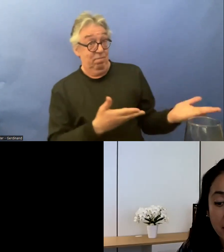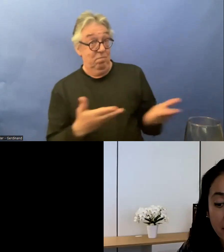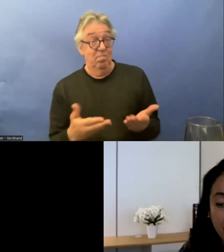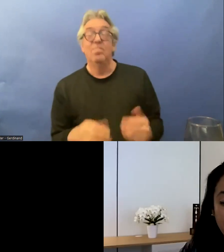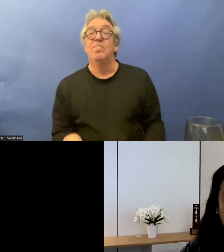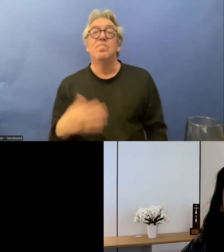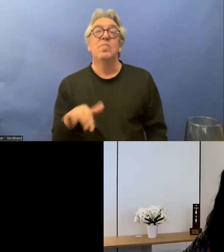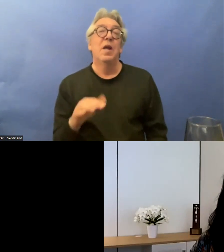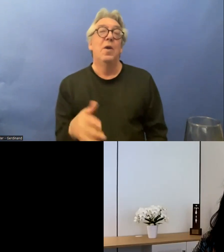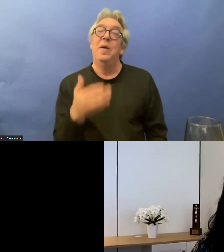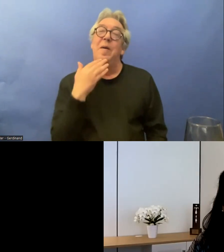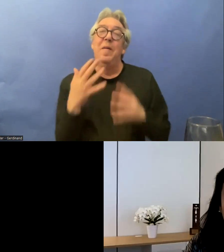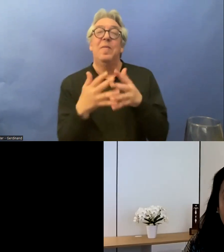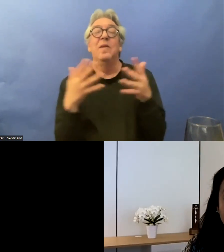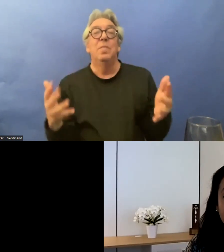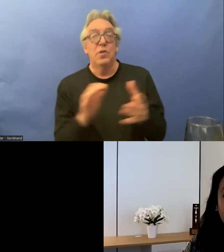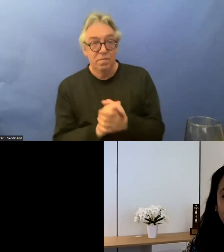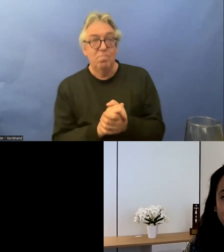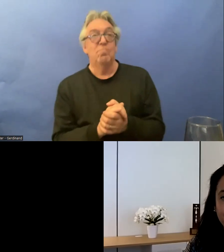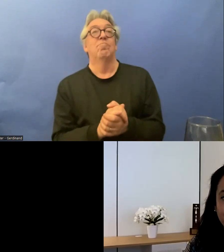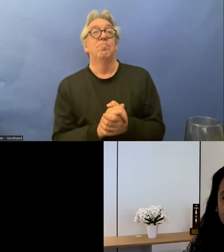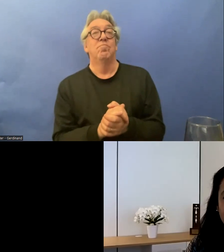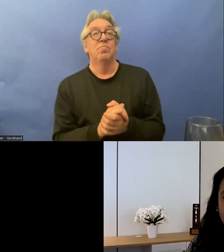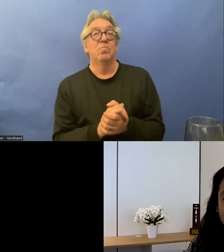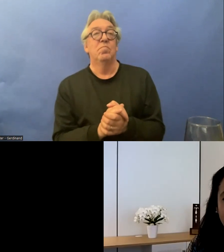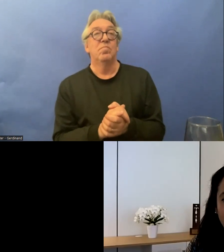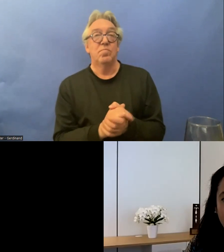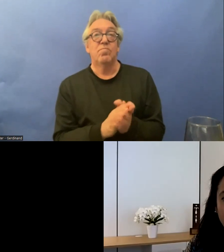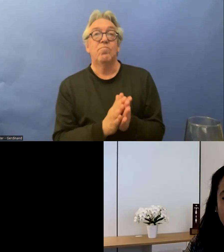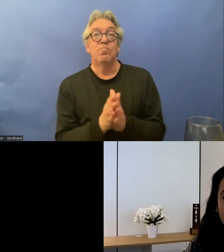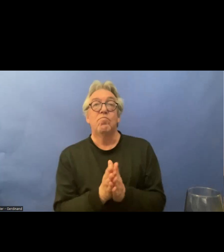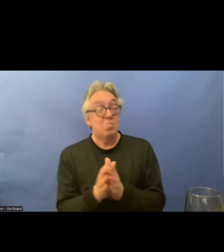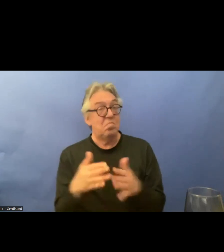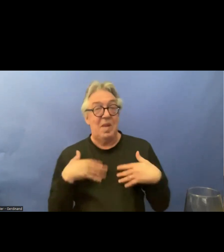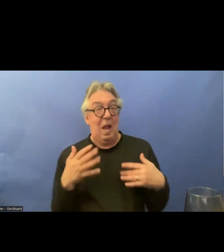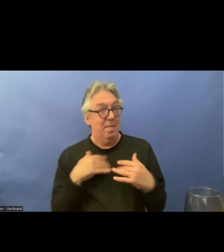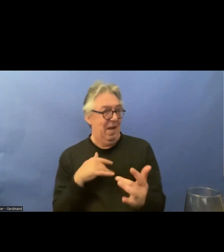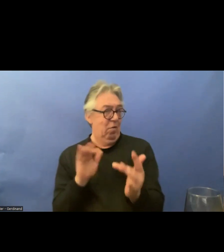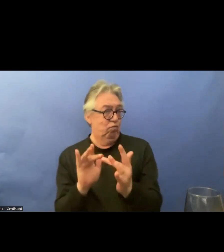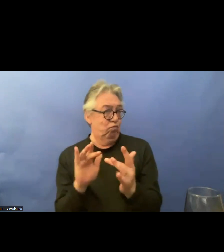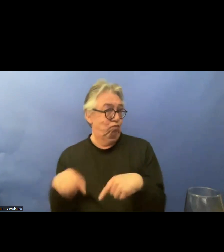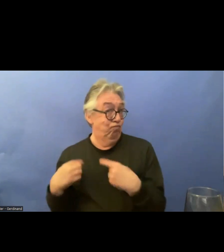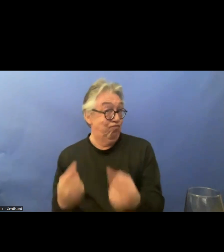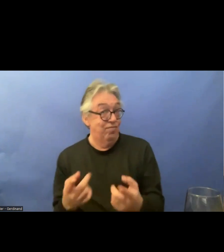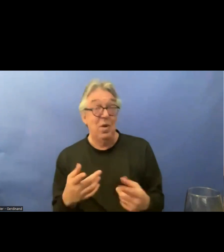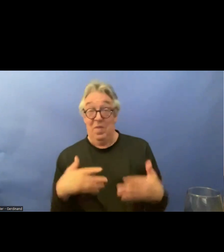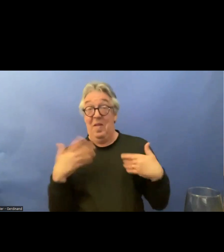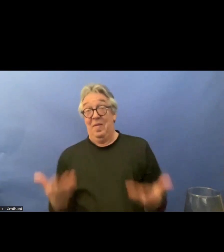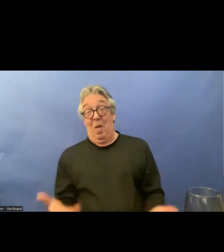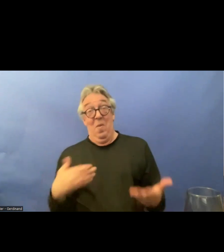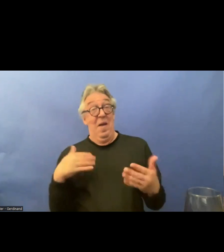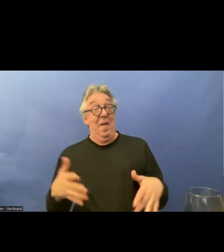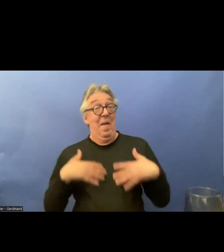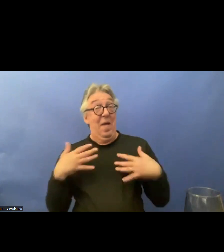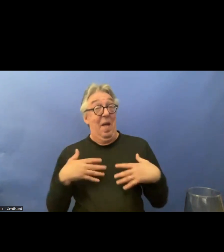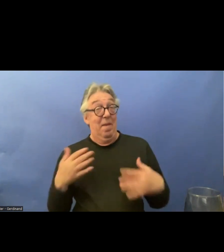Thanks a million, El-Radi. Really a pleasure to be in touch with you, and also a pleasure to be here with all